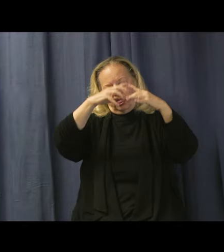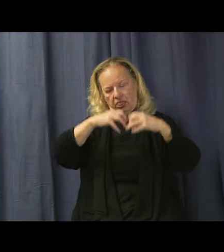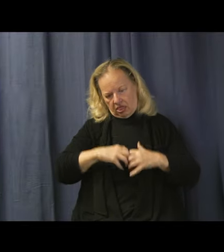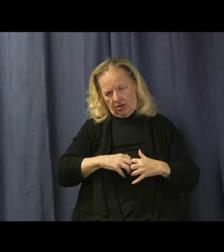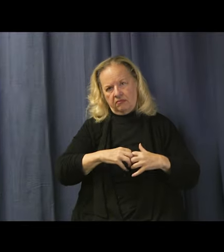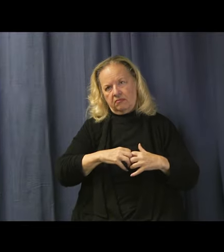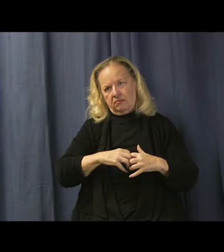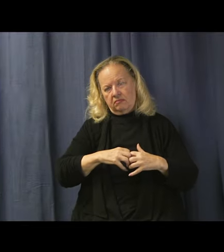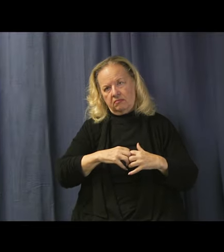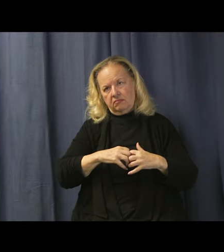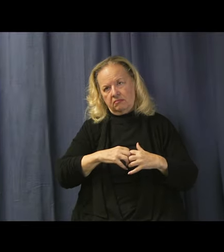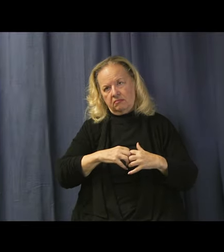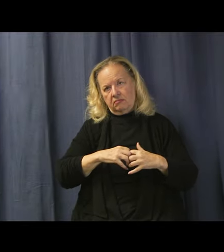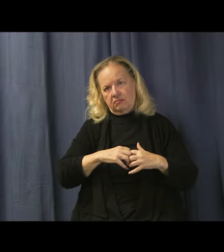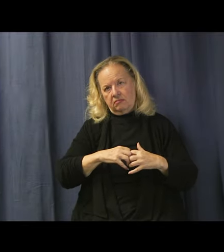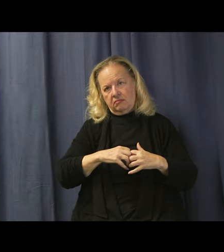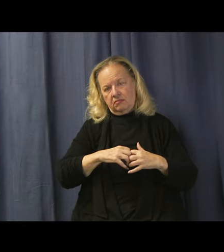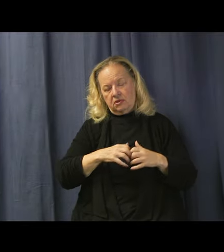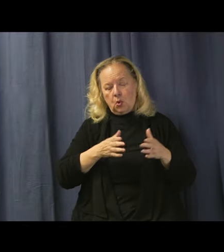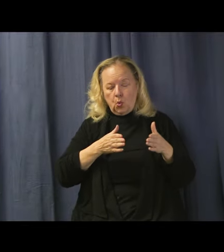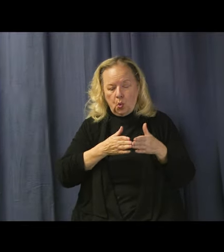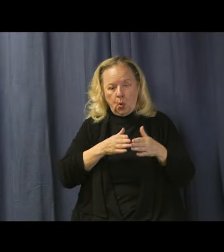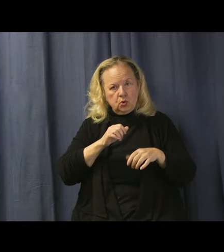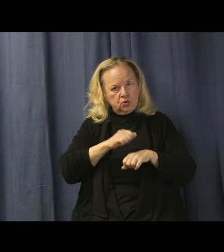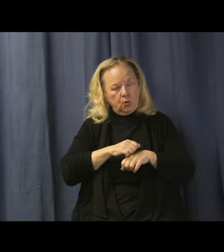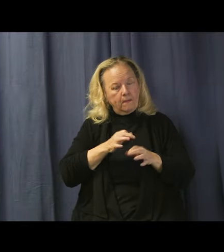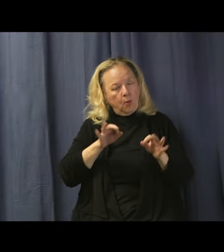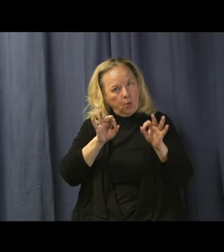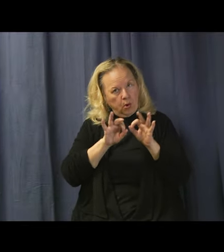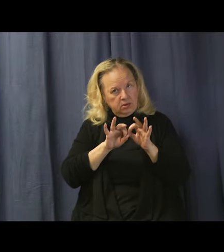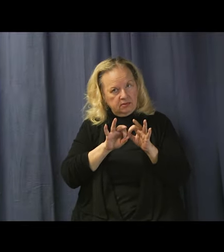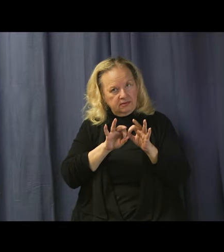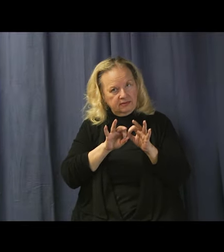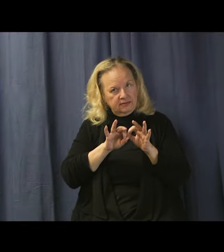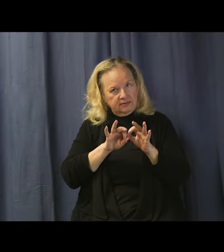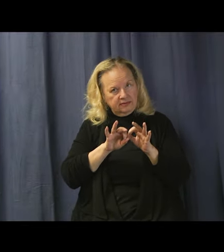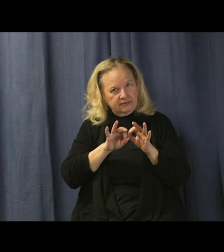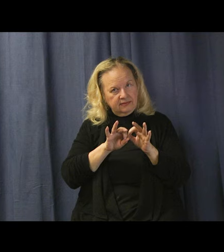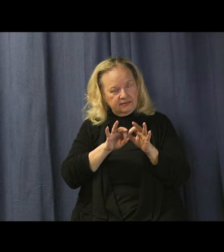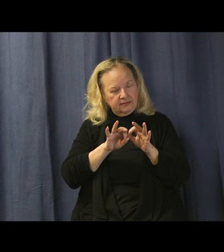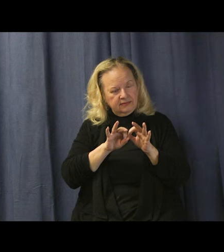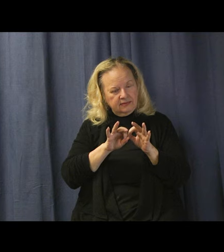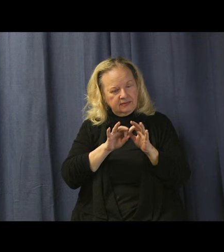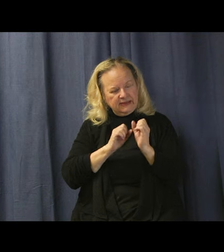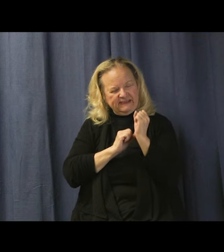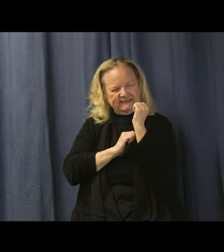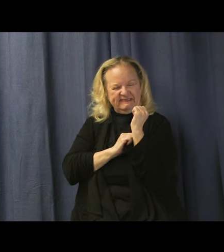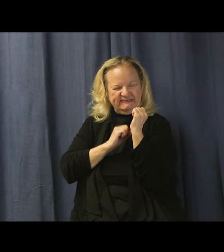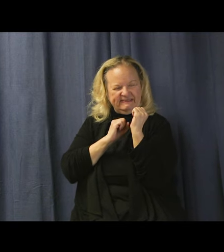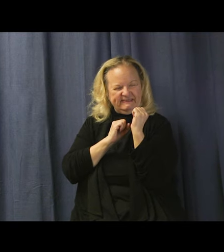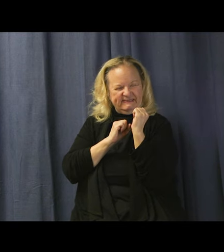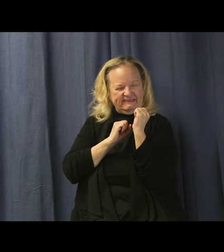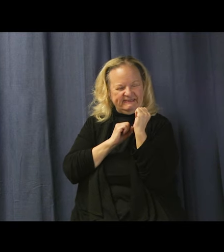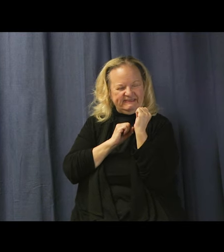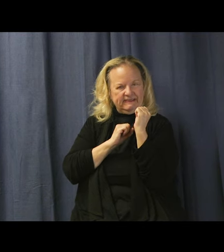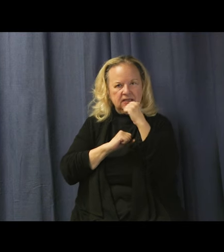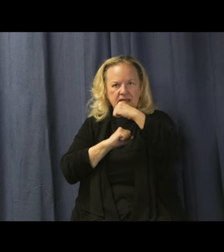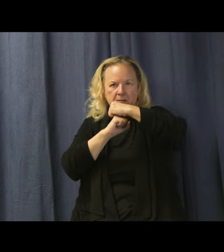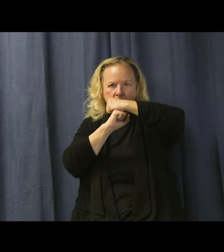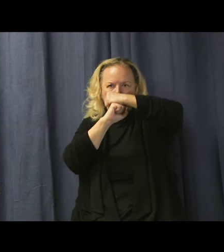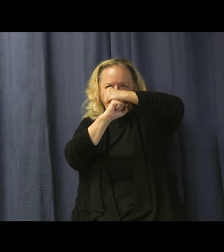Everything collapses. So what we're going to do, now we know that cornerstone